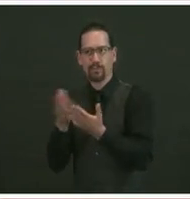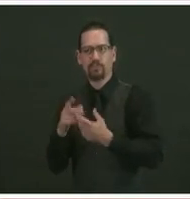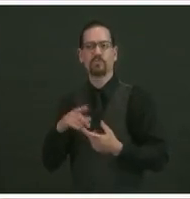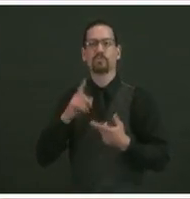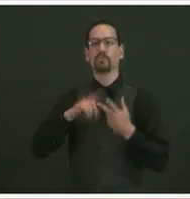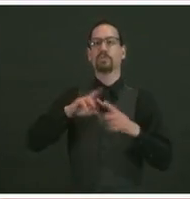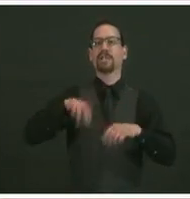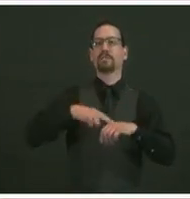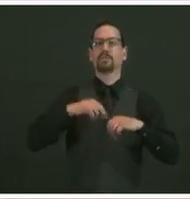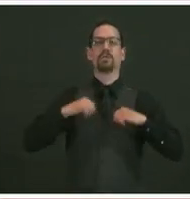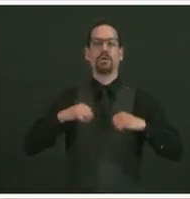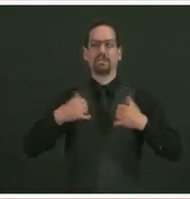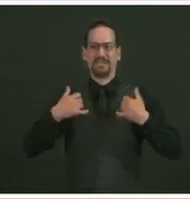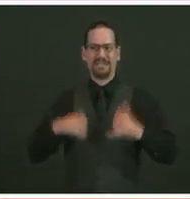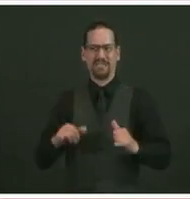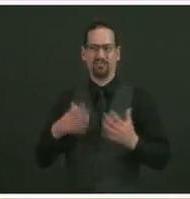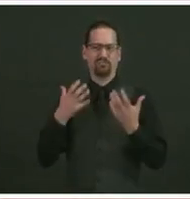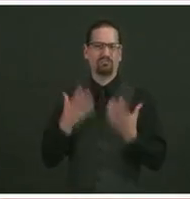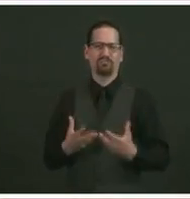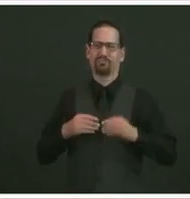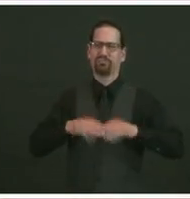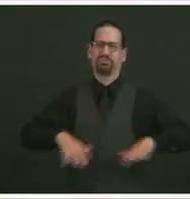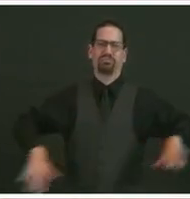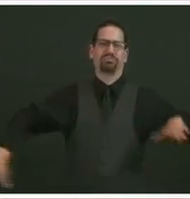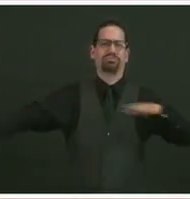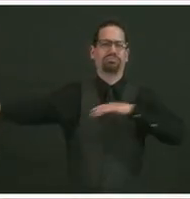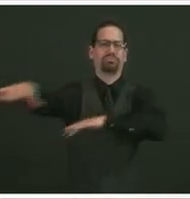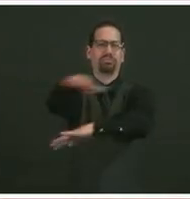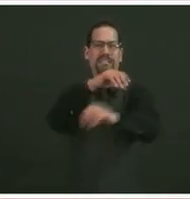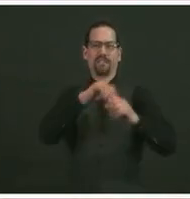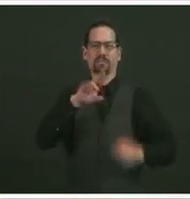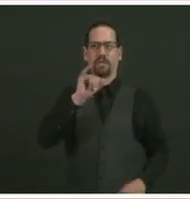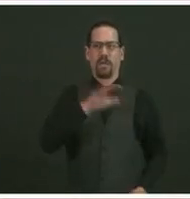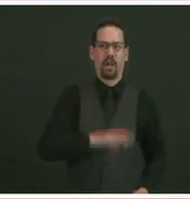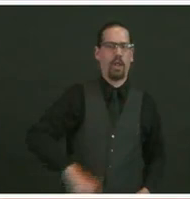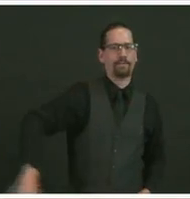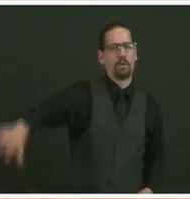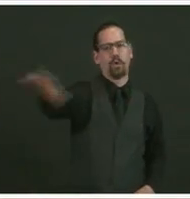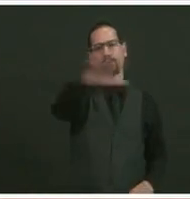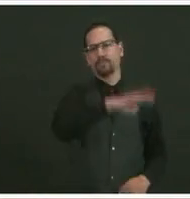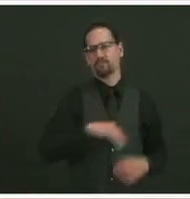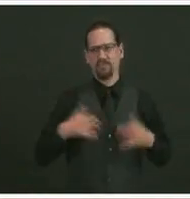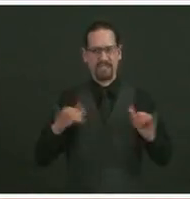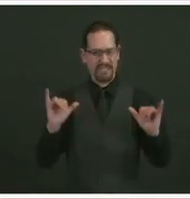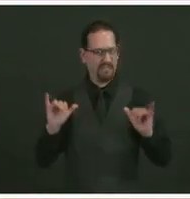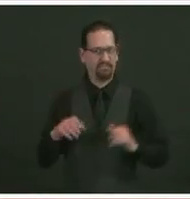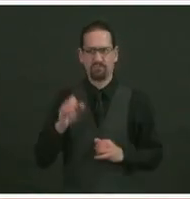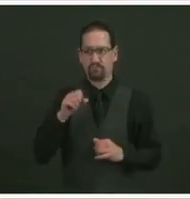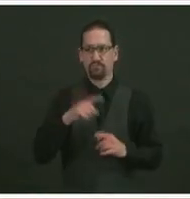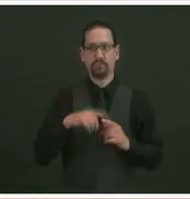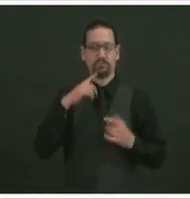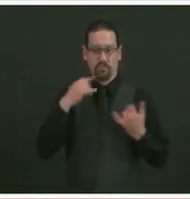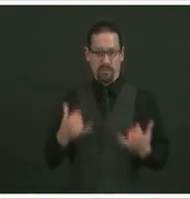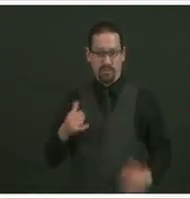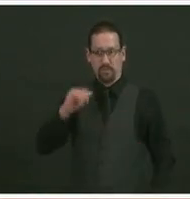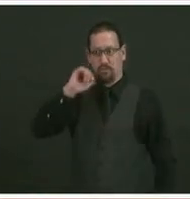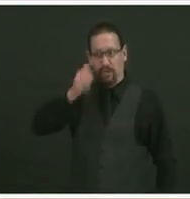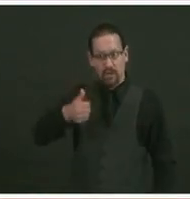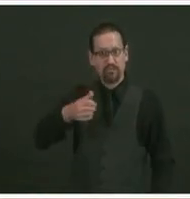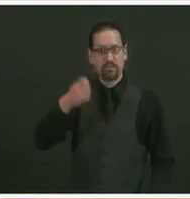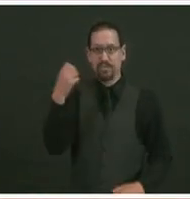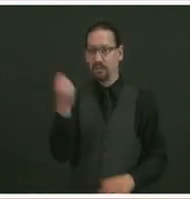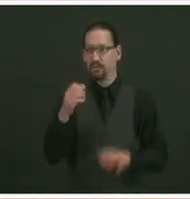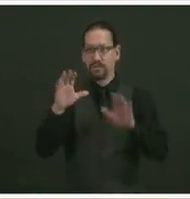deployed as we meet the potential security threats. They are today, they will be tomorrow, they will be through the weekend,